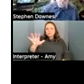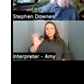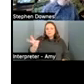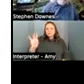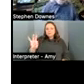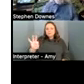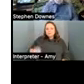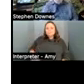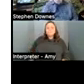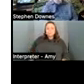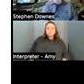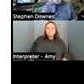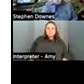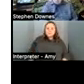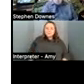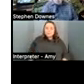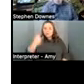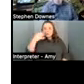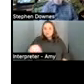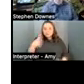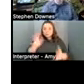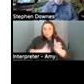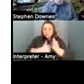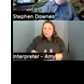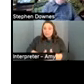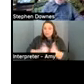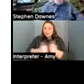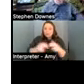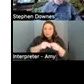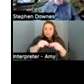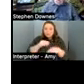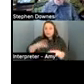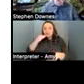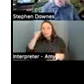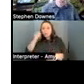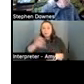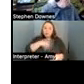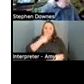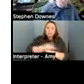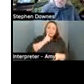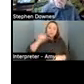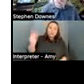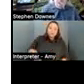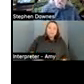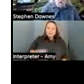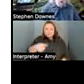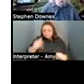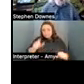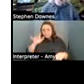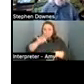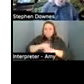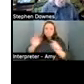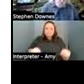so if you want to follow along with the slides at home or you want to keep the slides at home uh please feel free